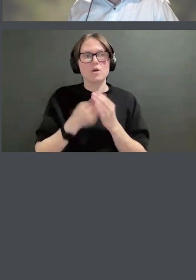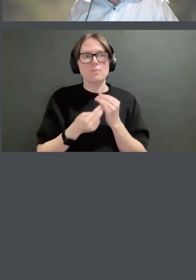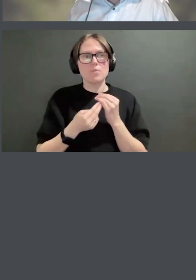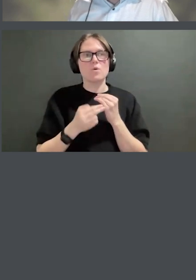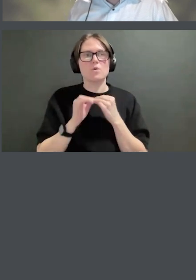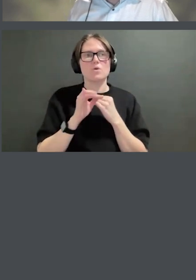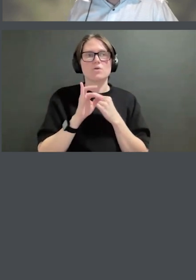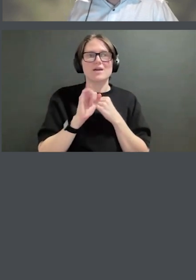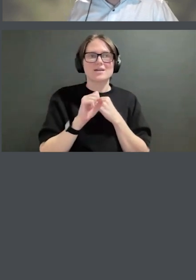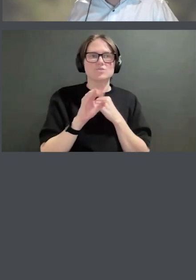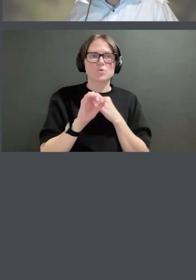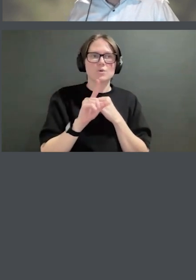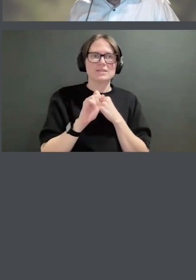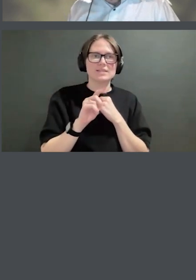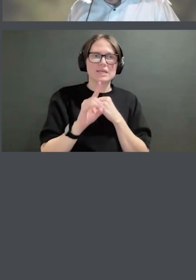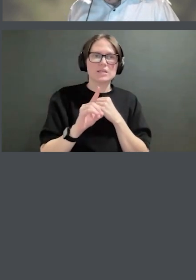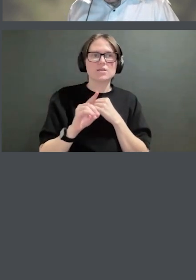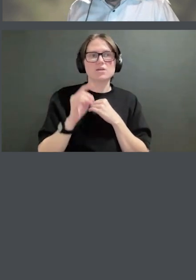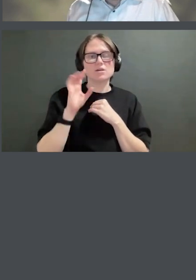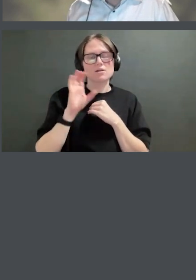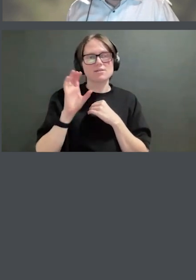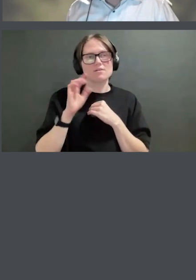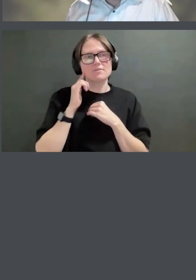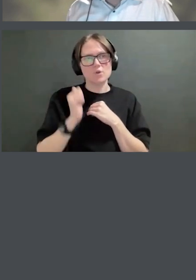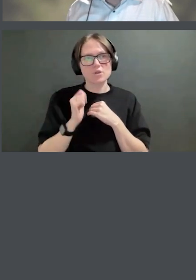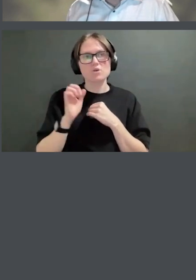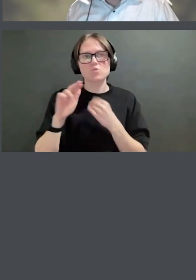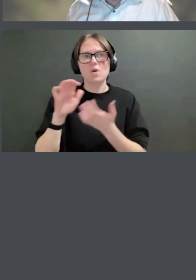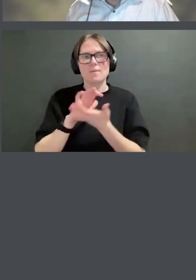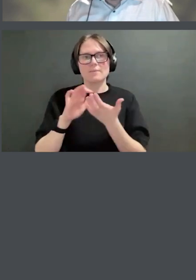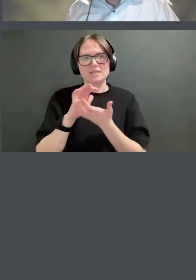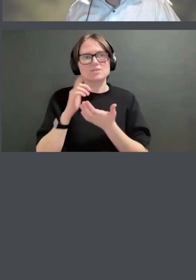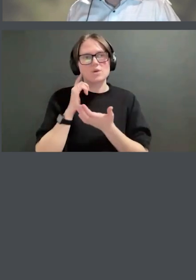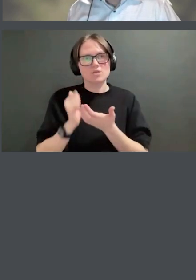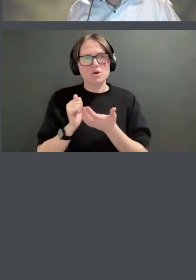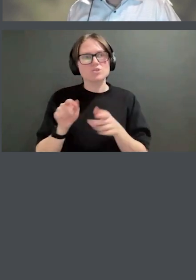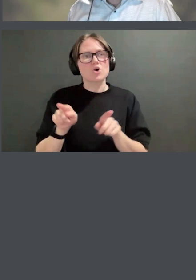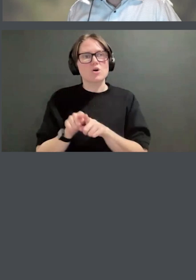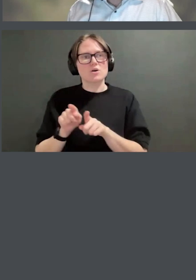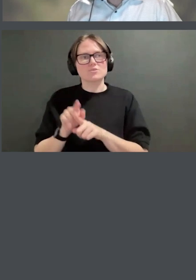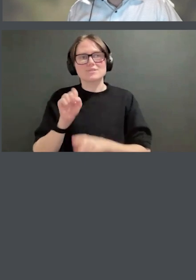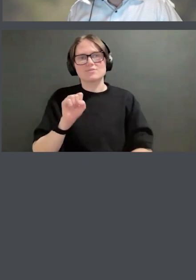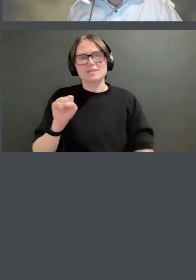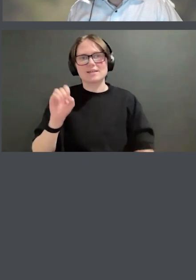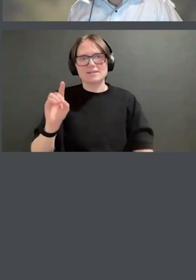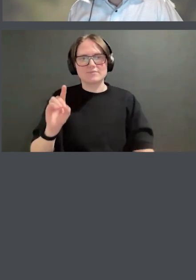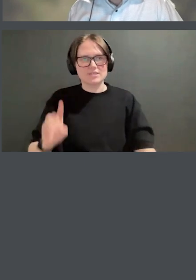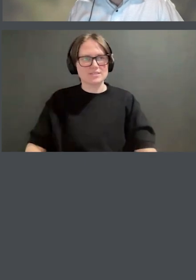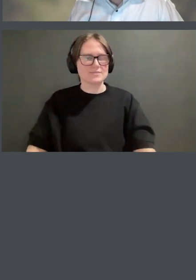conductive hearing loss or mixed hearing loss, as well as single-sided deafness.